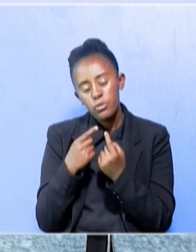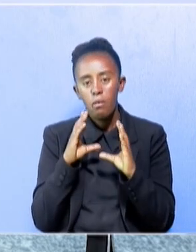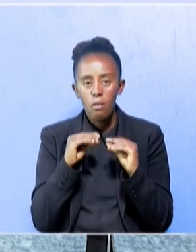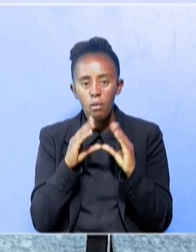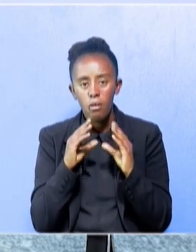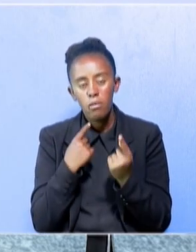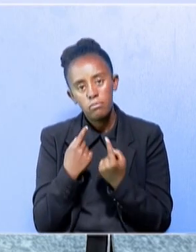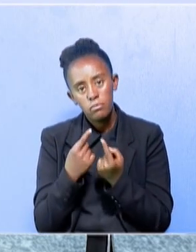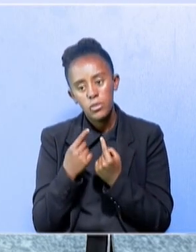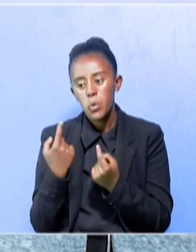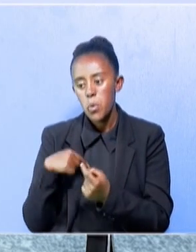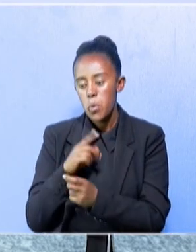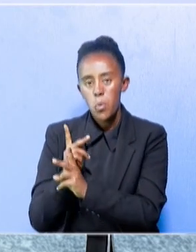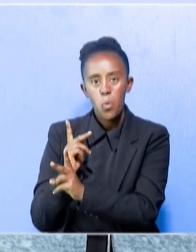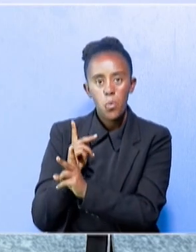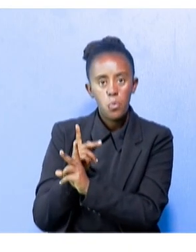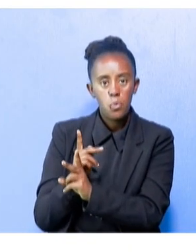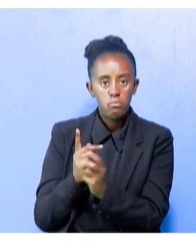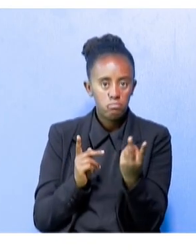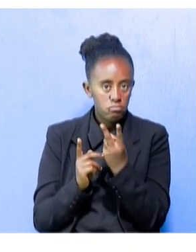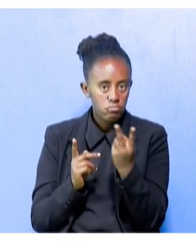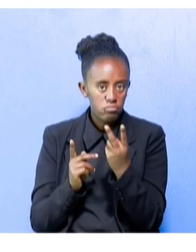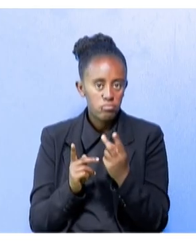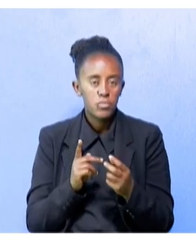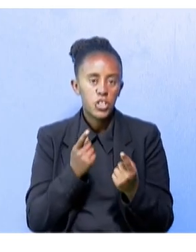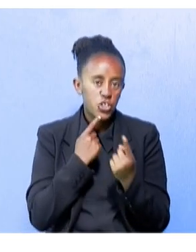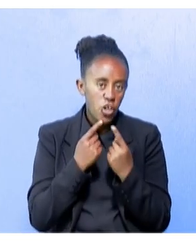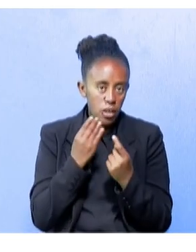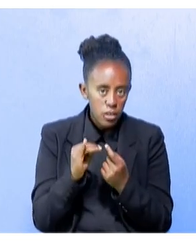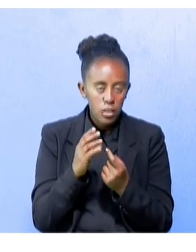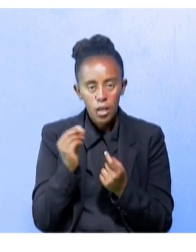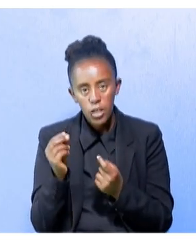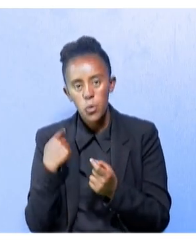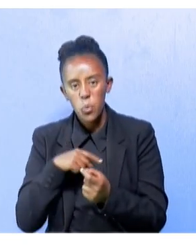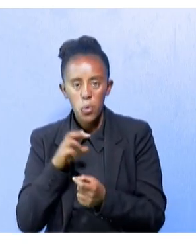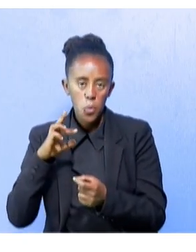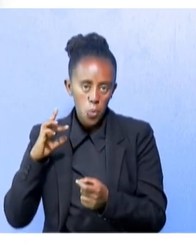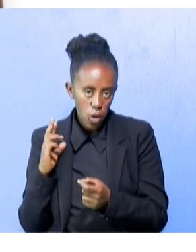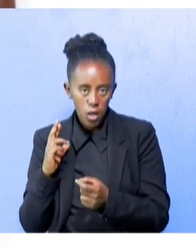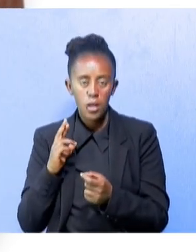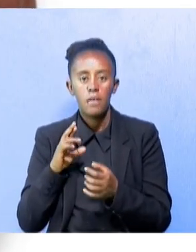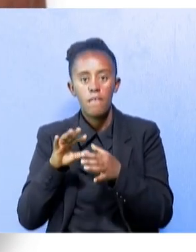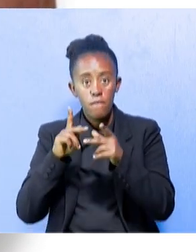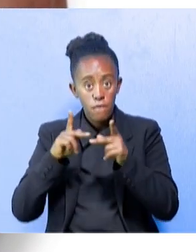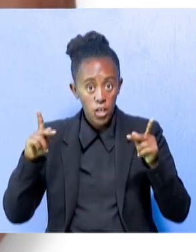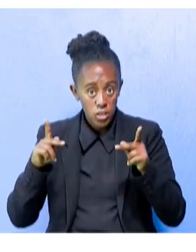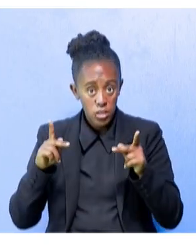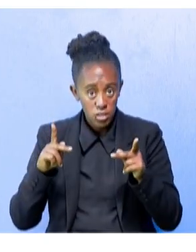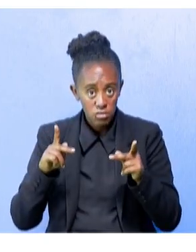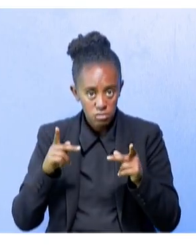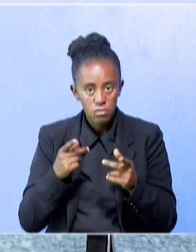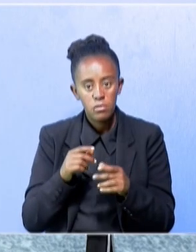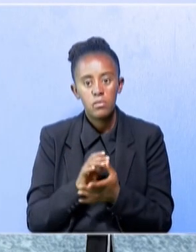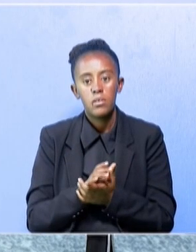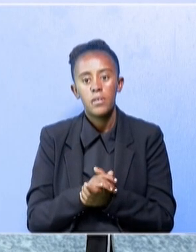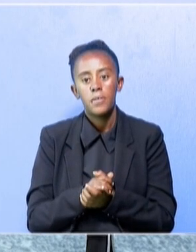were waiting for a bus. And instead of repeating chatting and we were phrase, better to put in such a